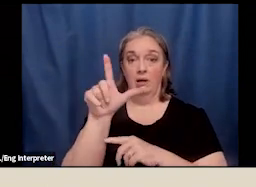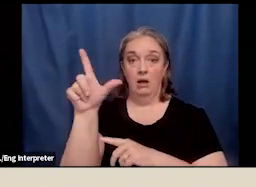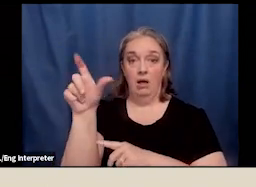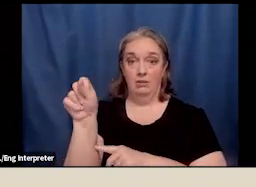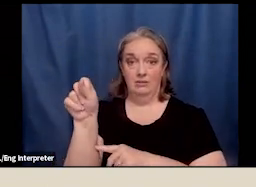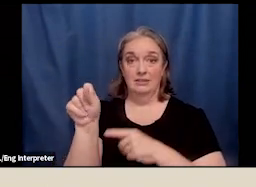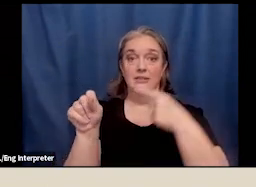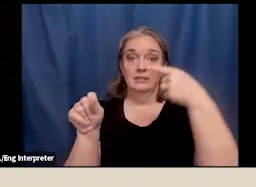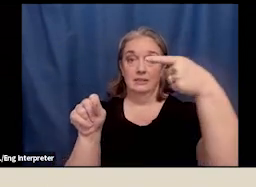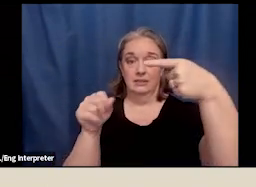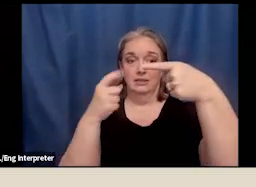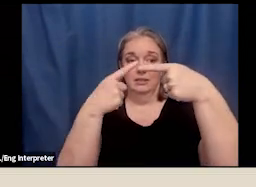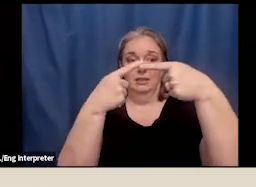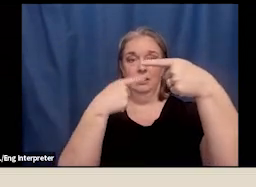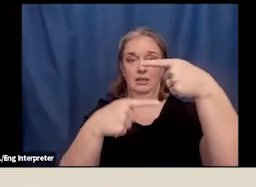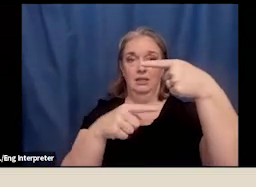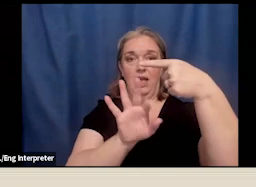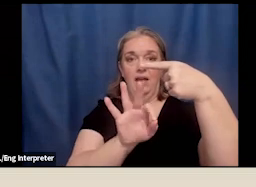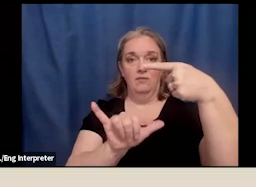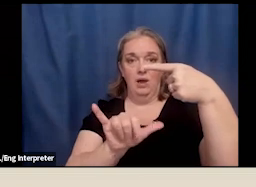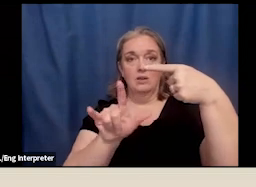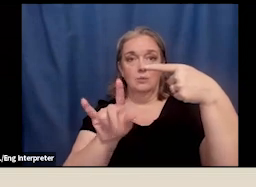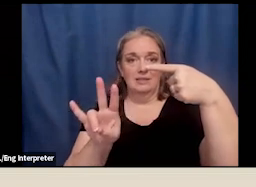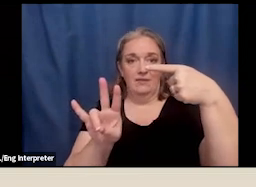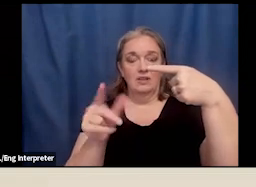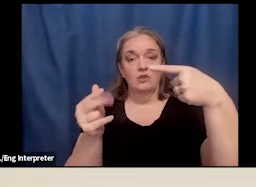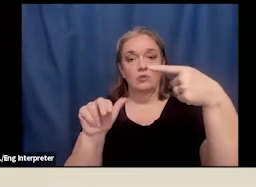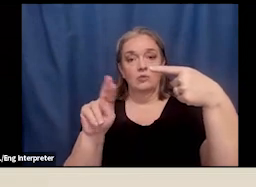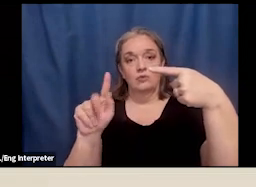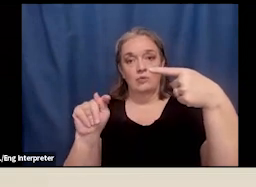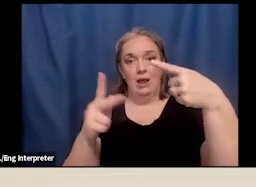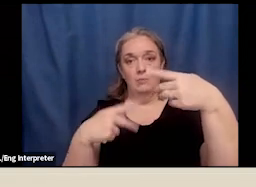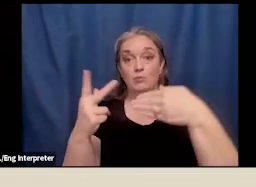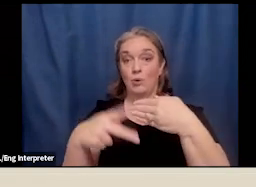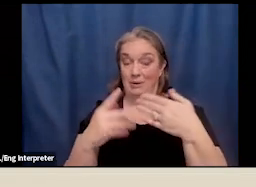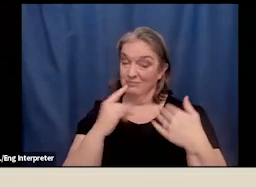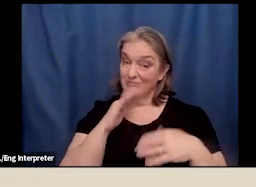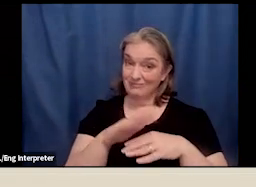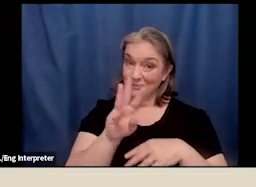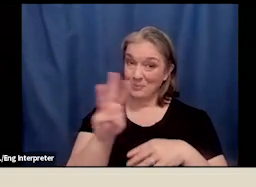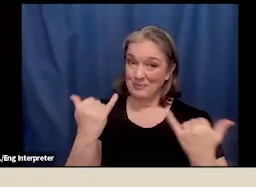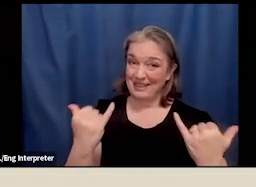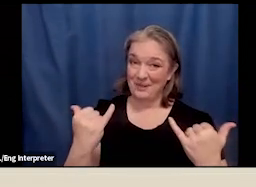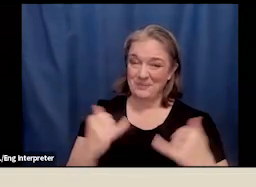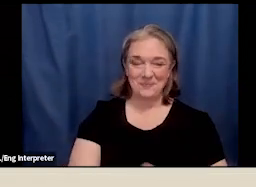and specifically the FY27 grant program. So this is all currently live on the website.